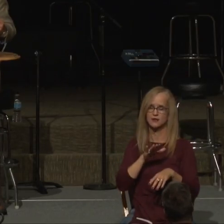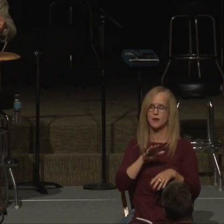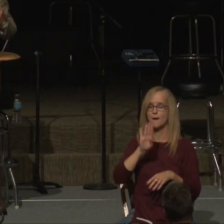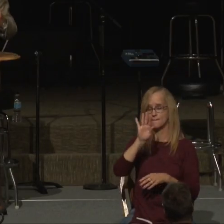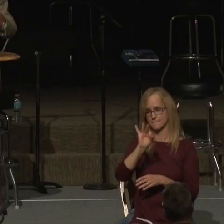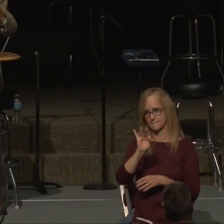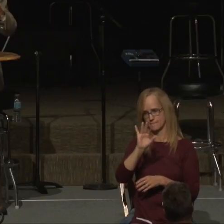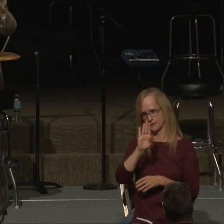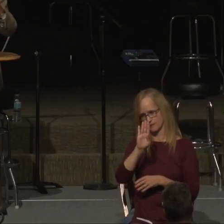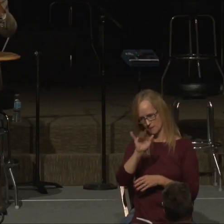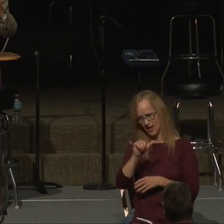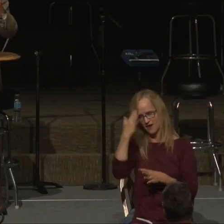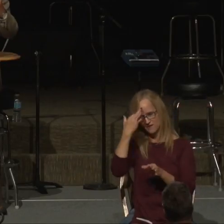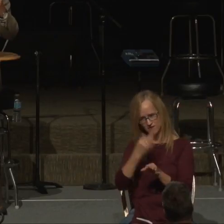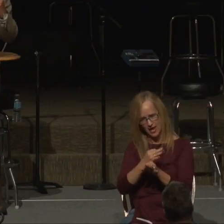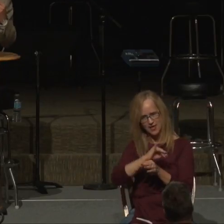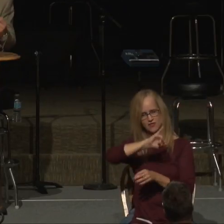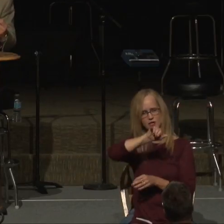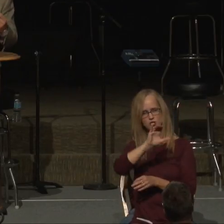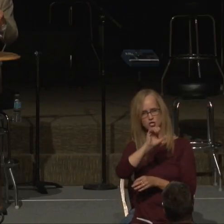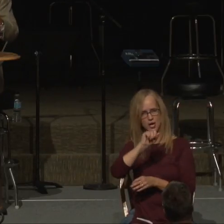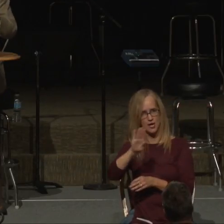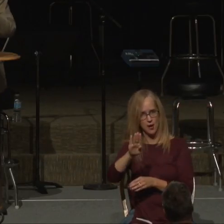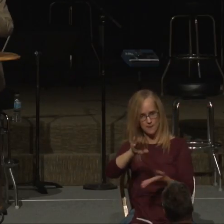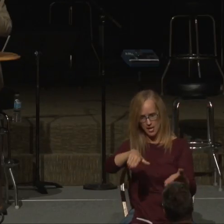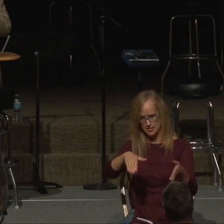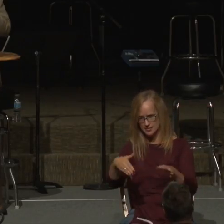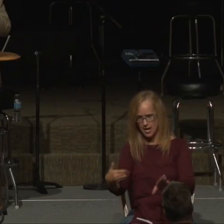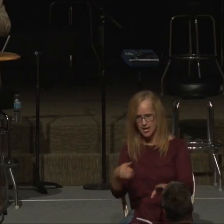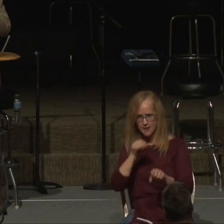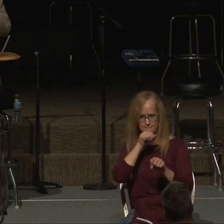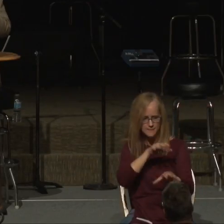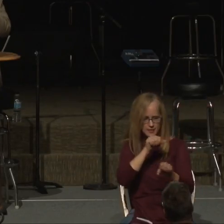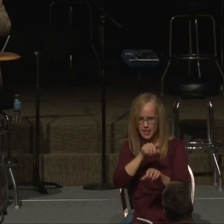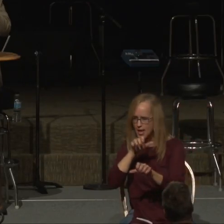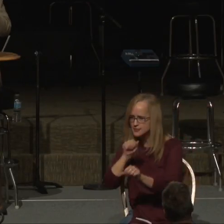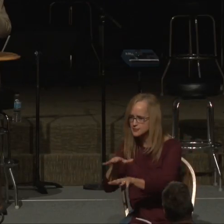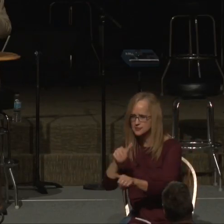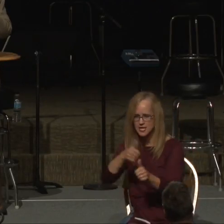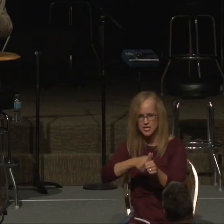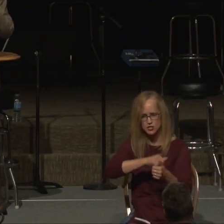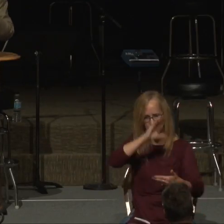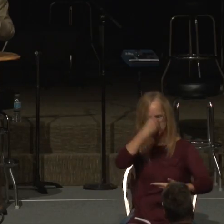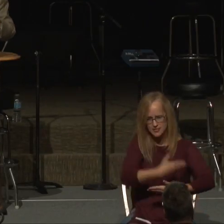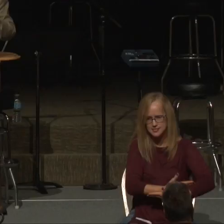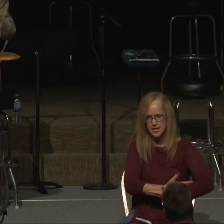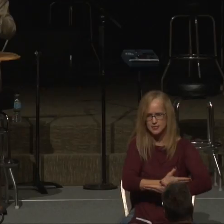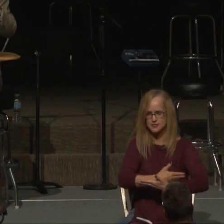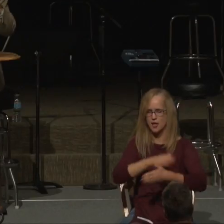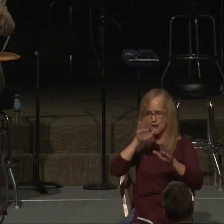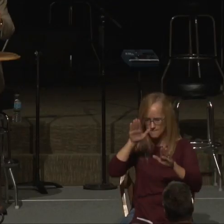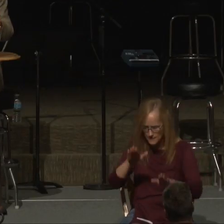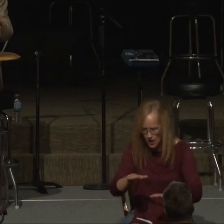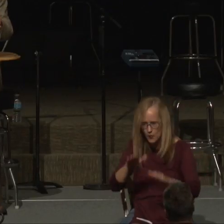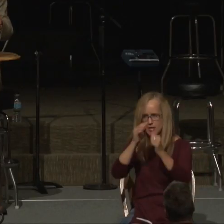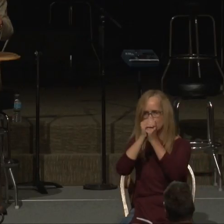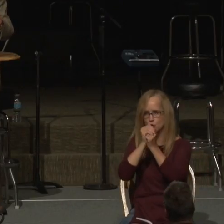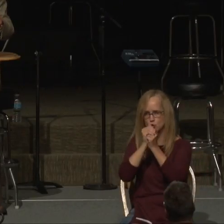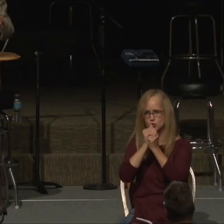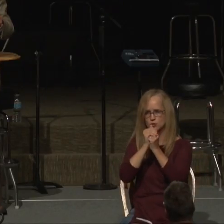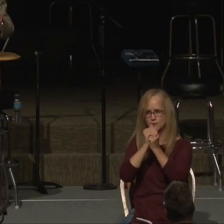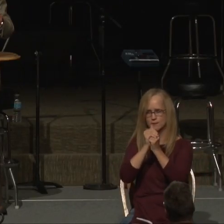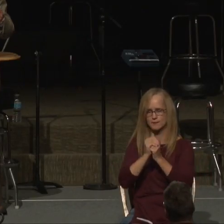faith, Jacob, when dying, blessed each of the sons of Joseph, bowing in worship over the head of his